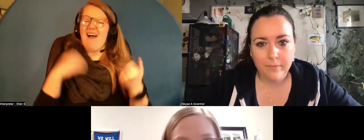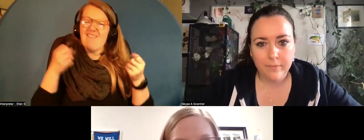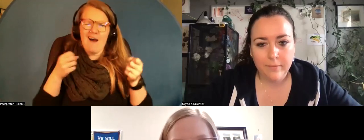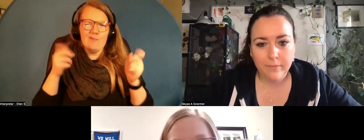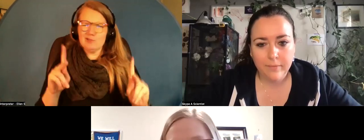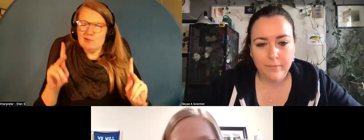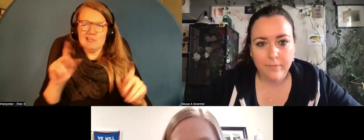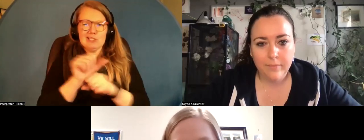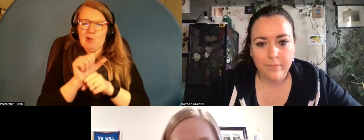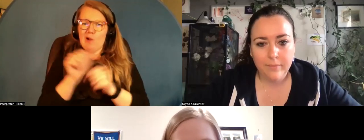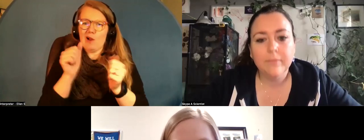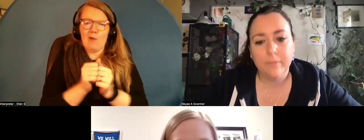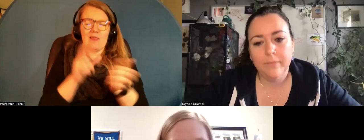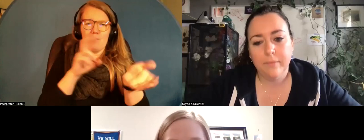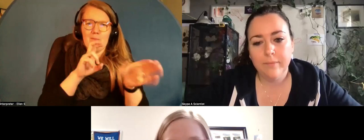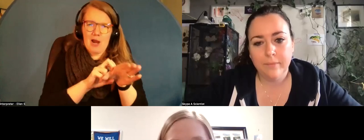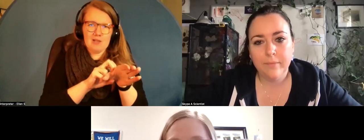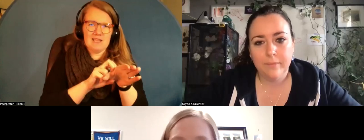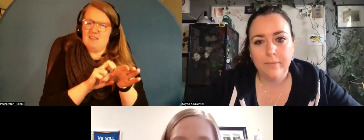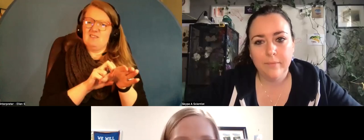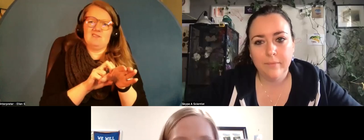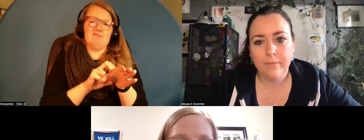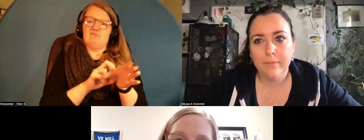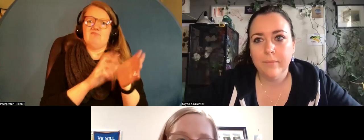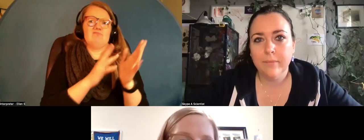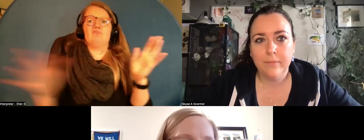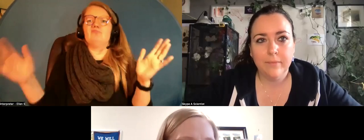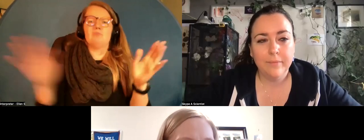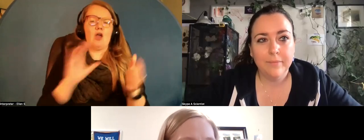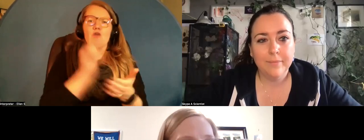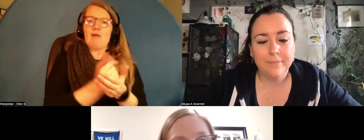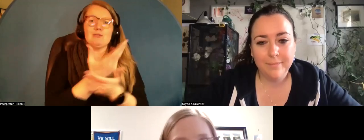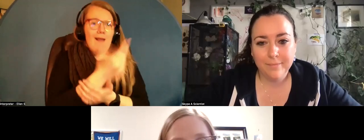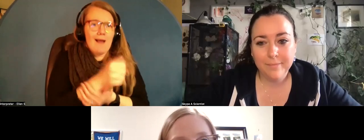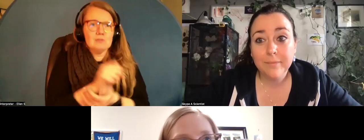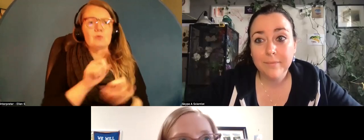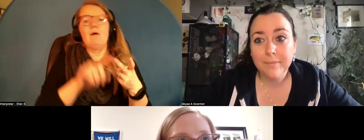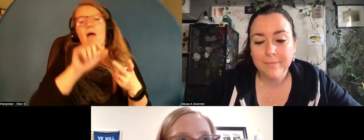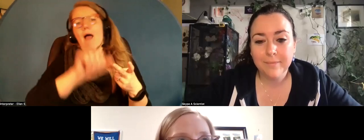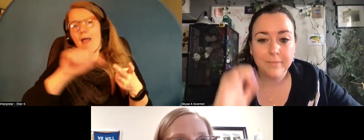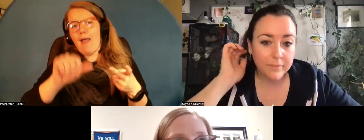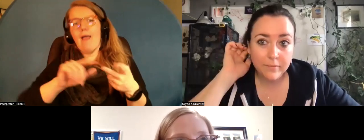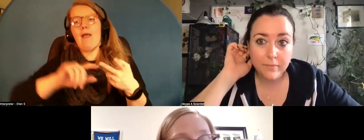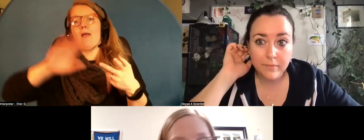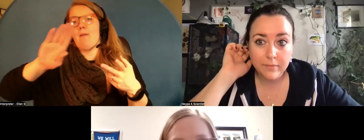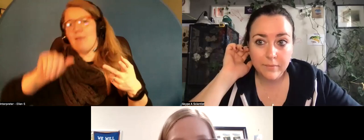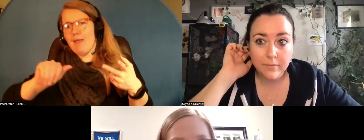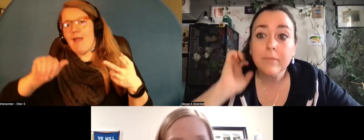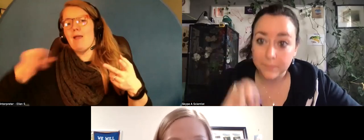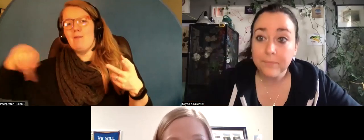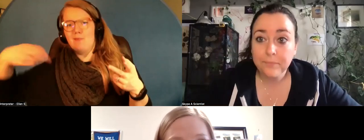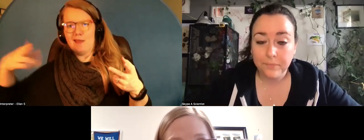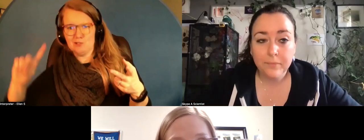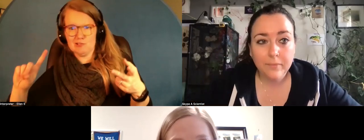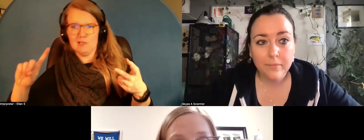with parasites all along the spectrum, from straight out of high school. You could work with, say, the forestry